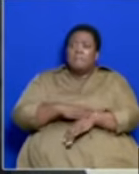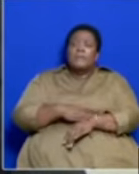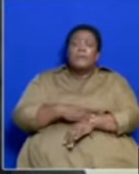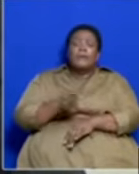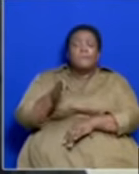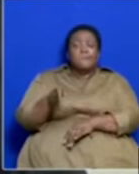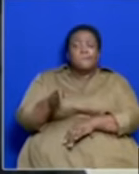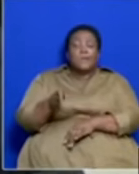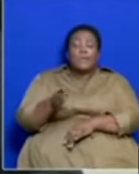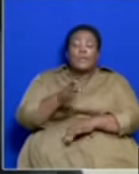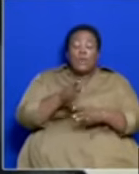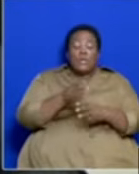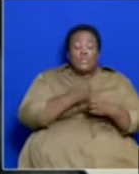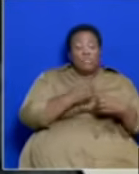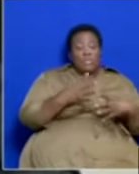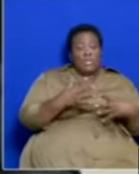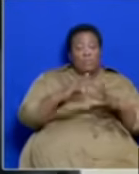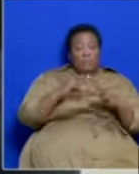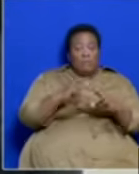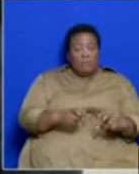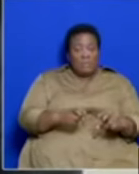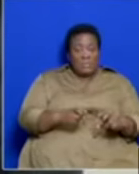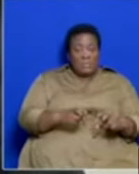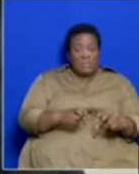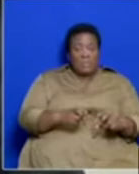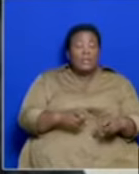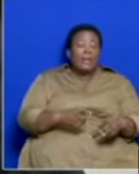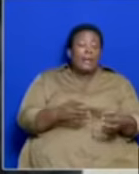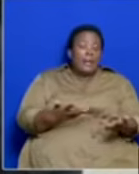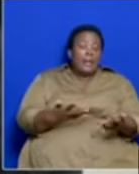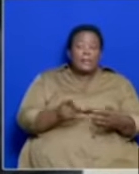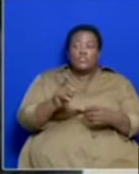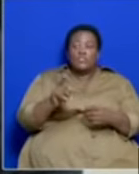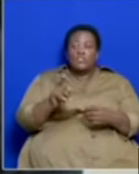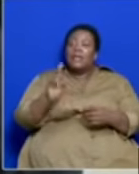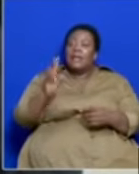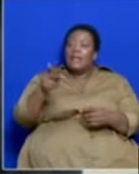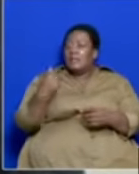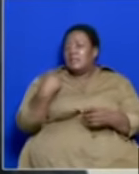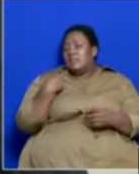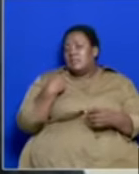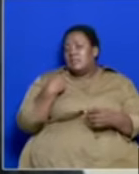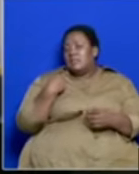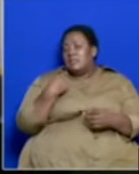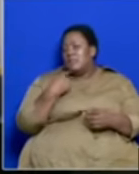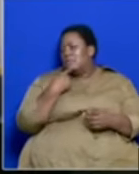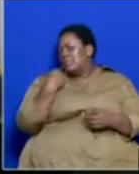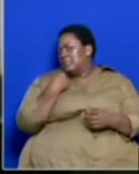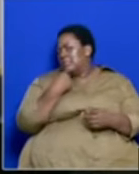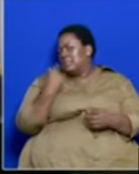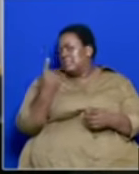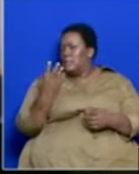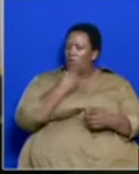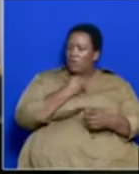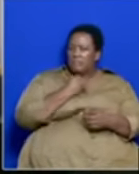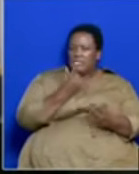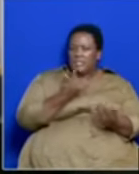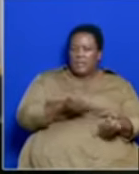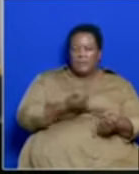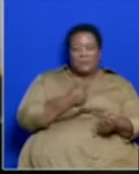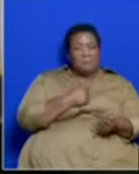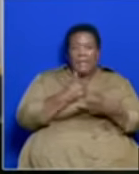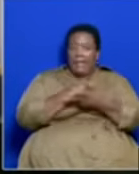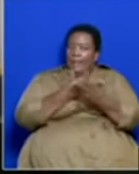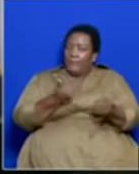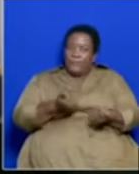the investigation, and she recently asked me now. So I don't know